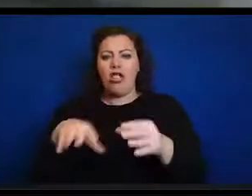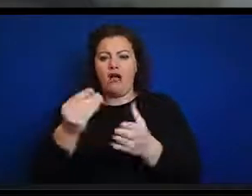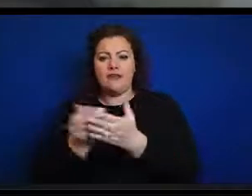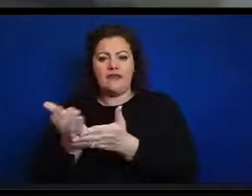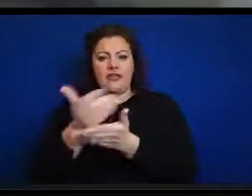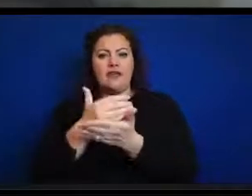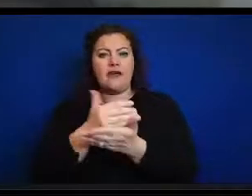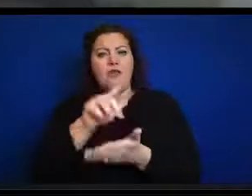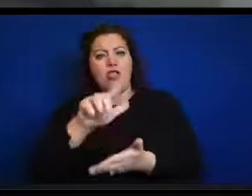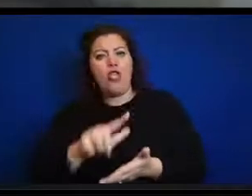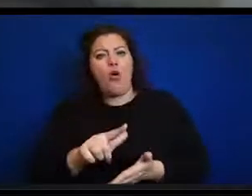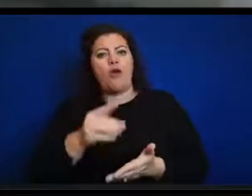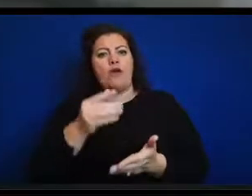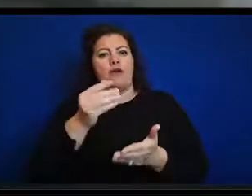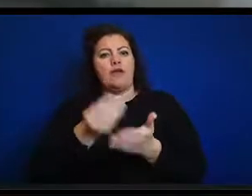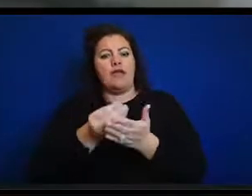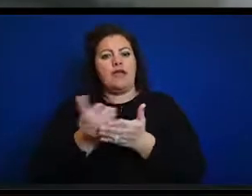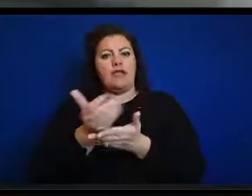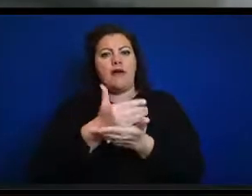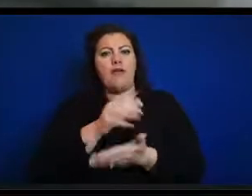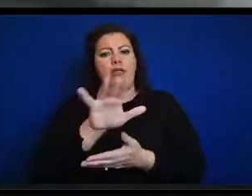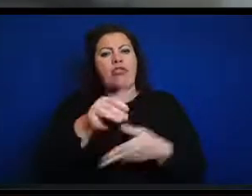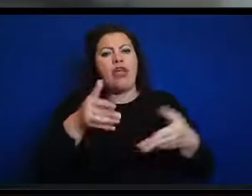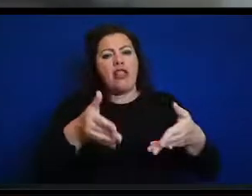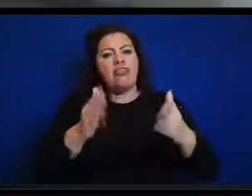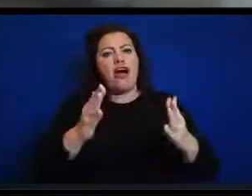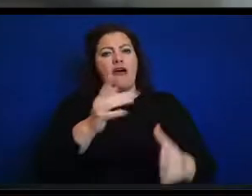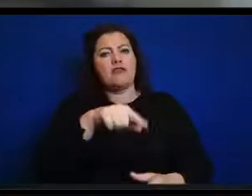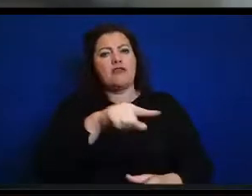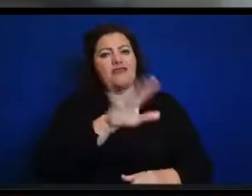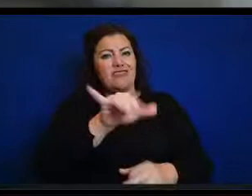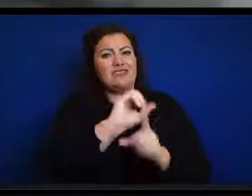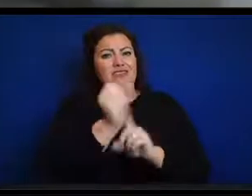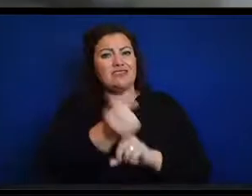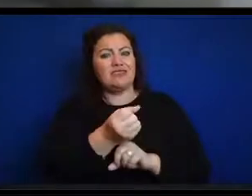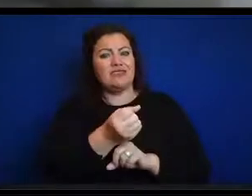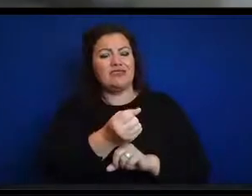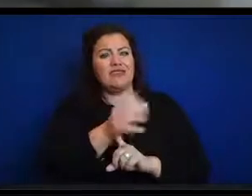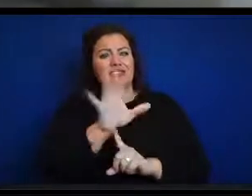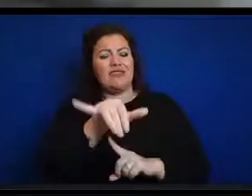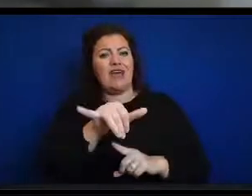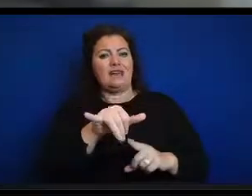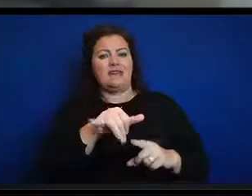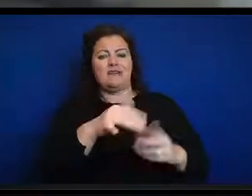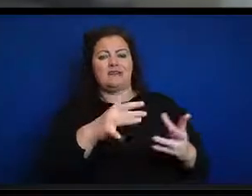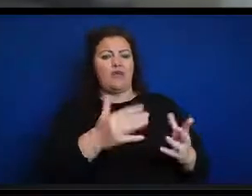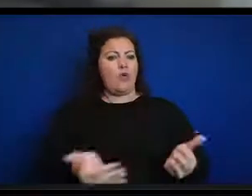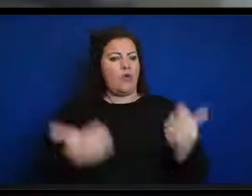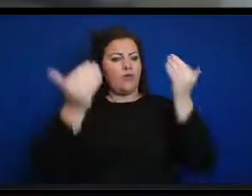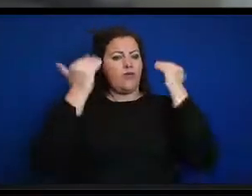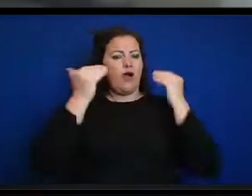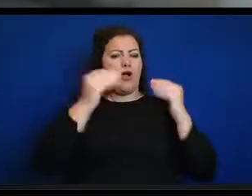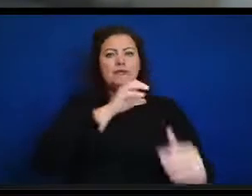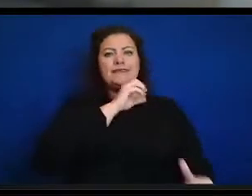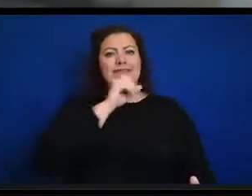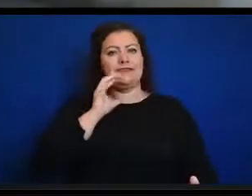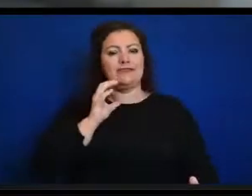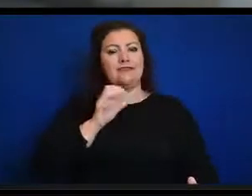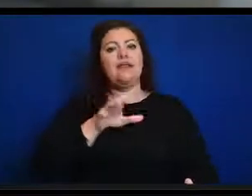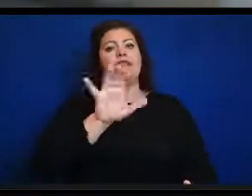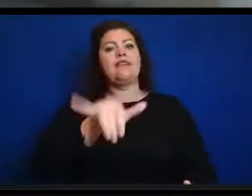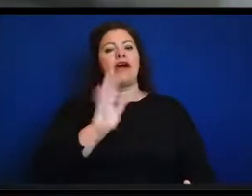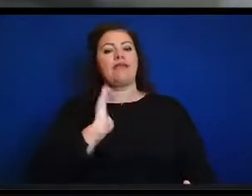lower income that allows these circumstances to overtake our seniors. And it is up